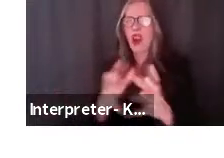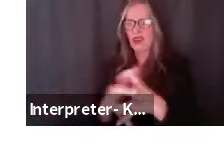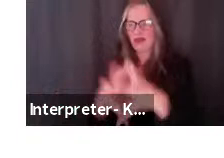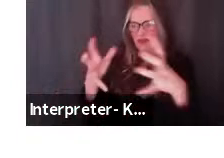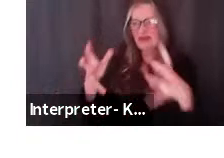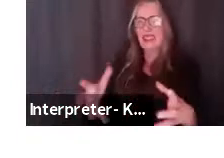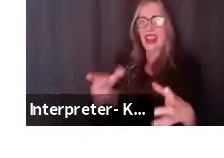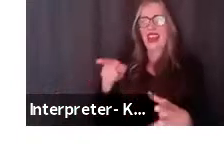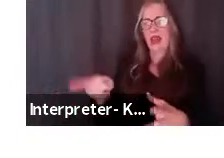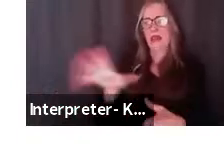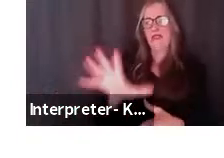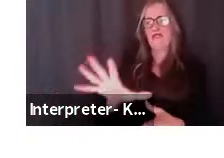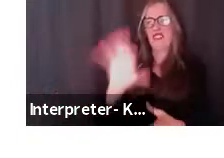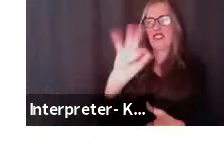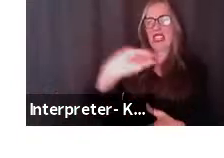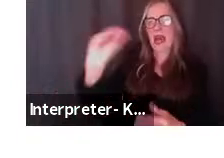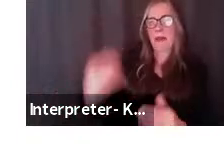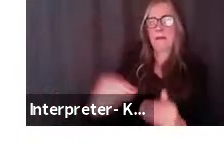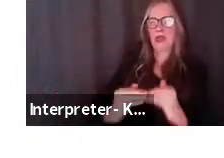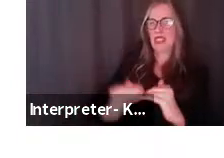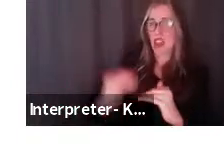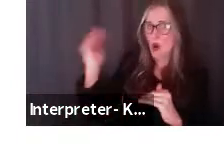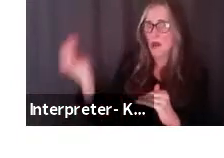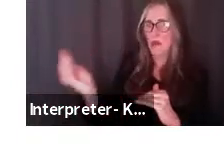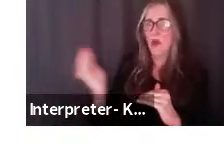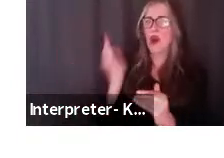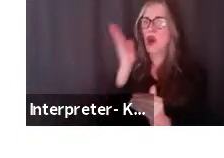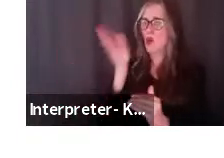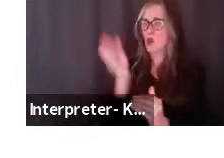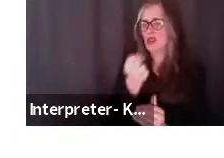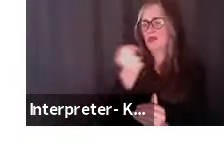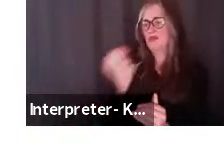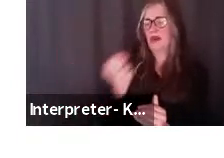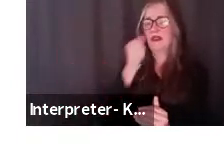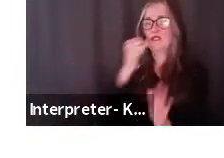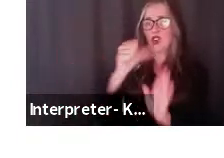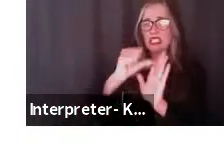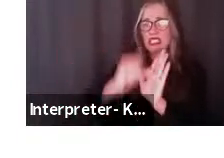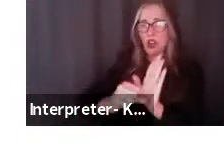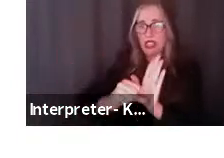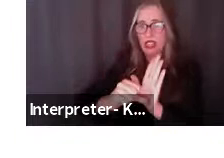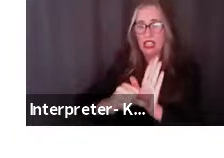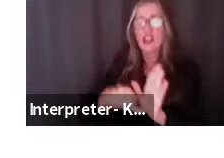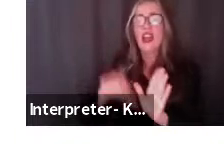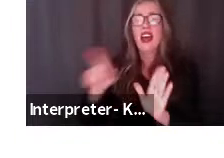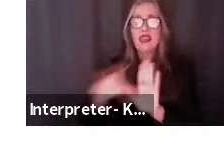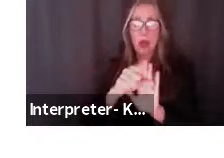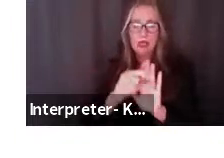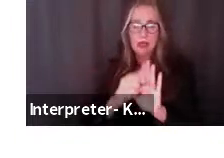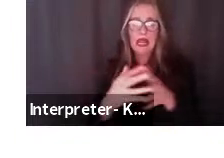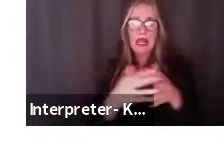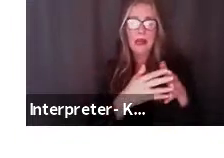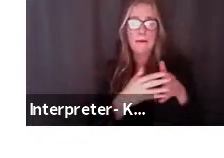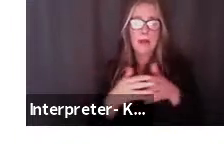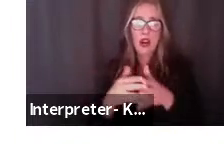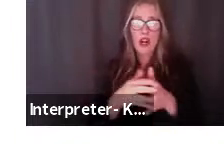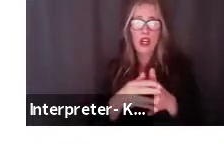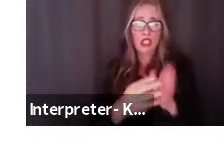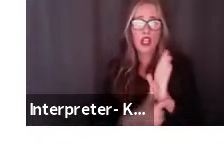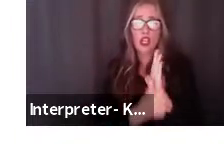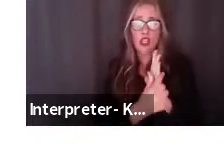59 percent higher and this was published in the american journal of public health in 2018.